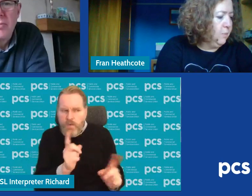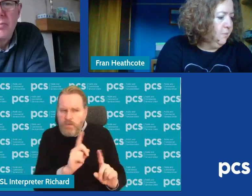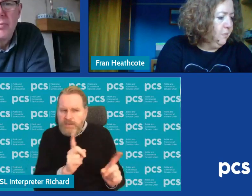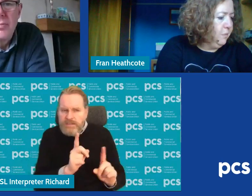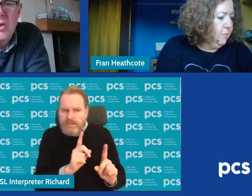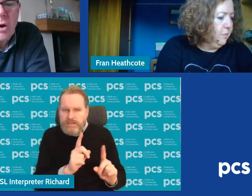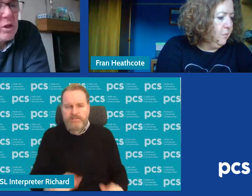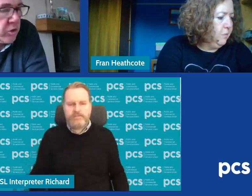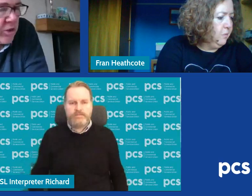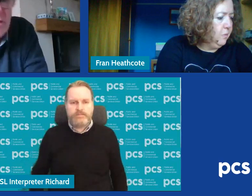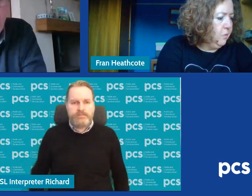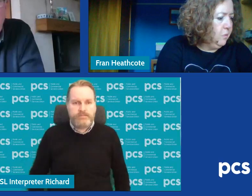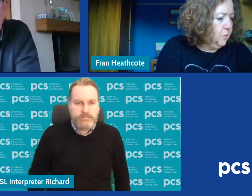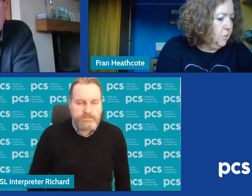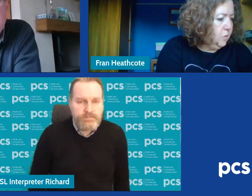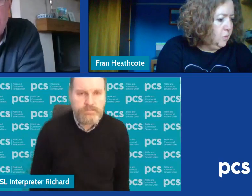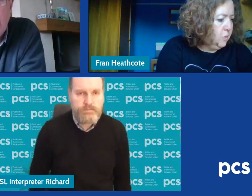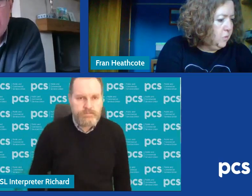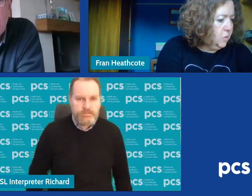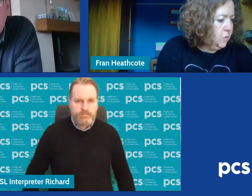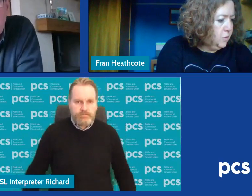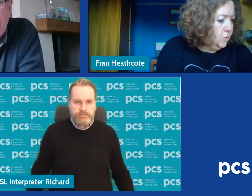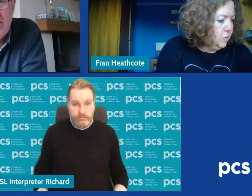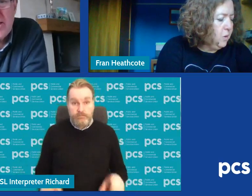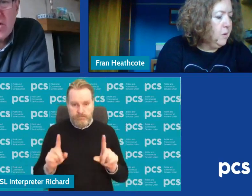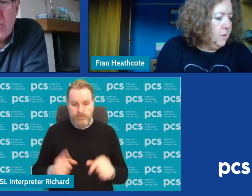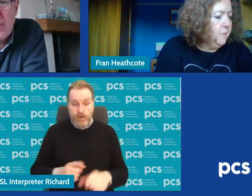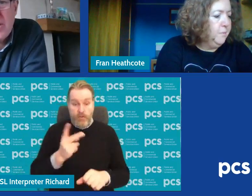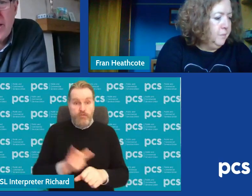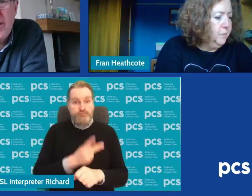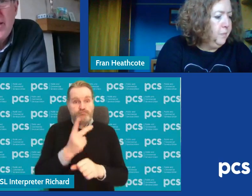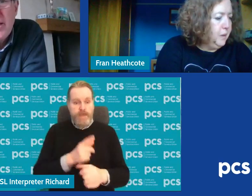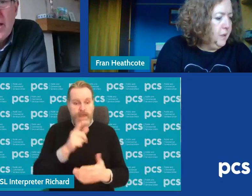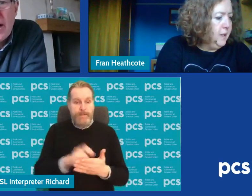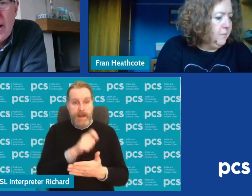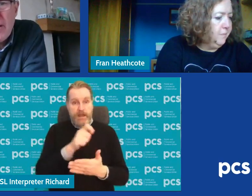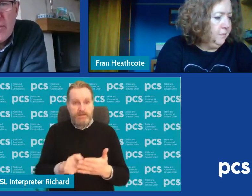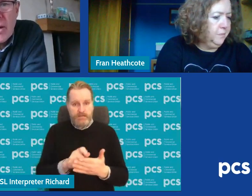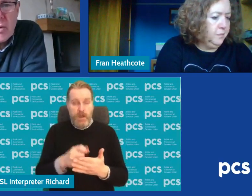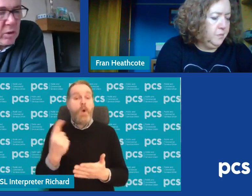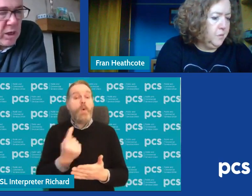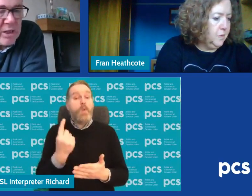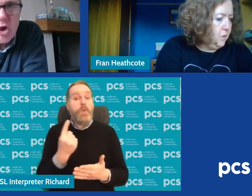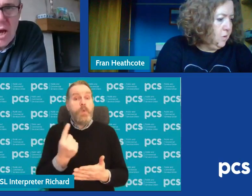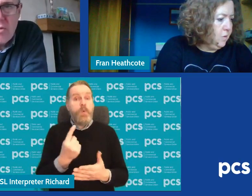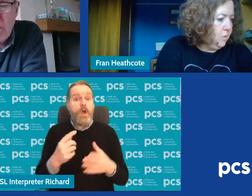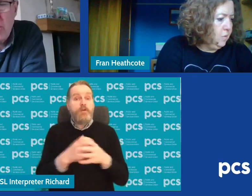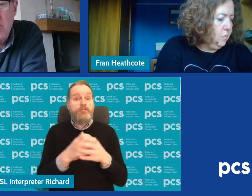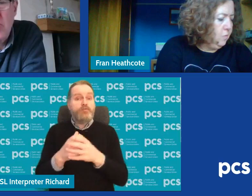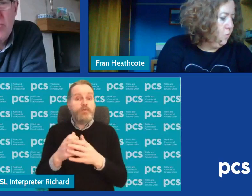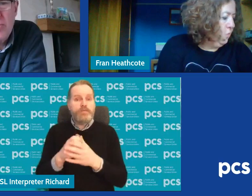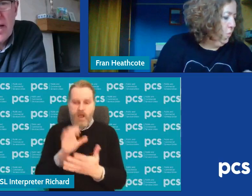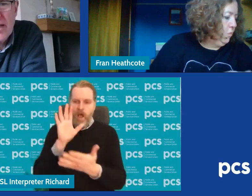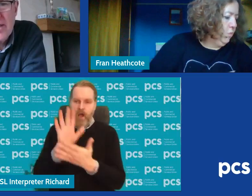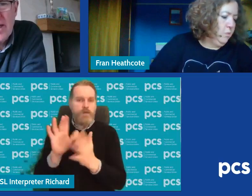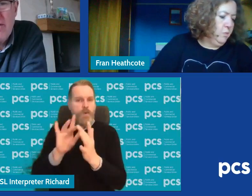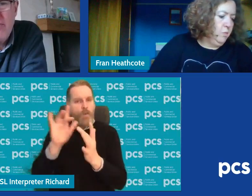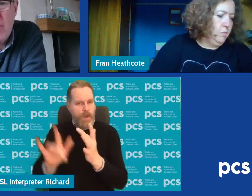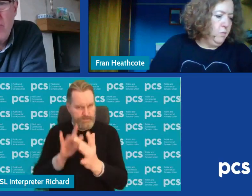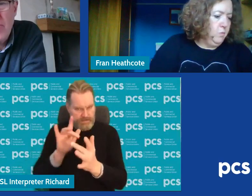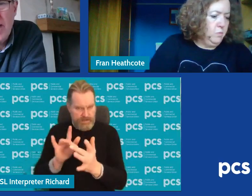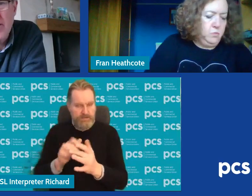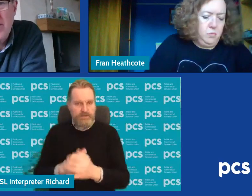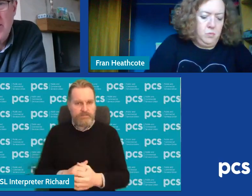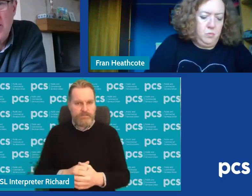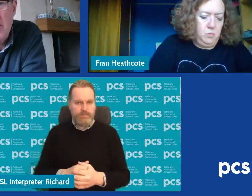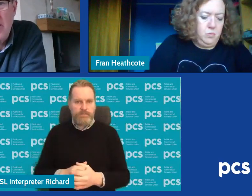Sorry. No, so the full list of who's being reballoted is on the website. Yeah. In general, we're reballoting